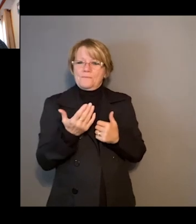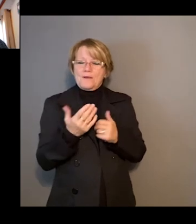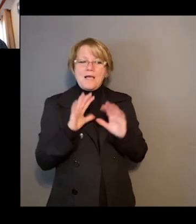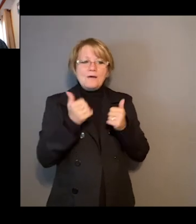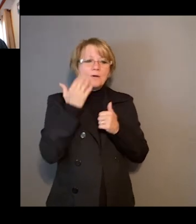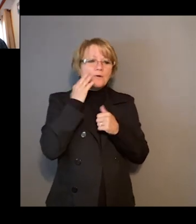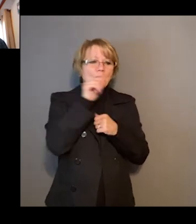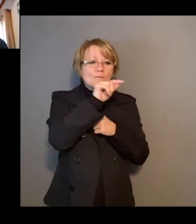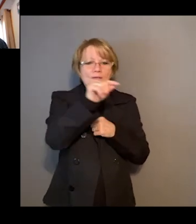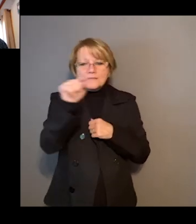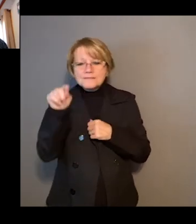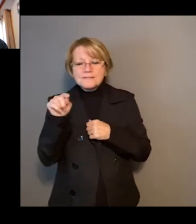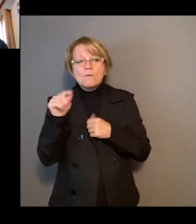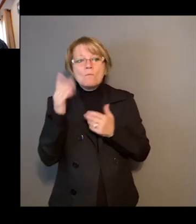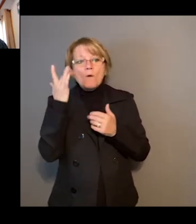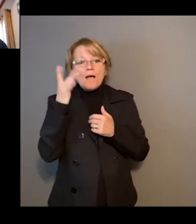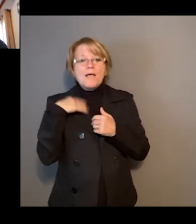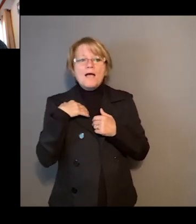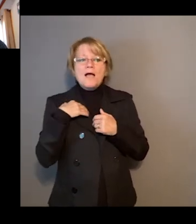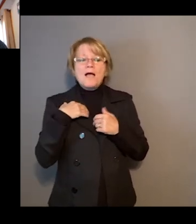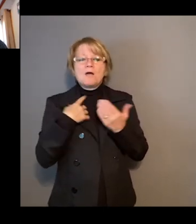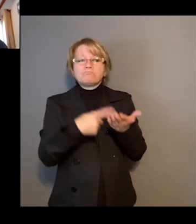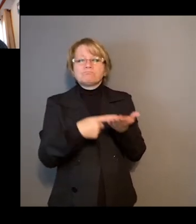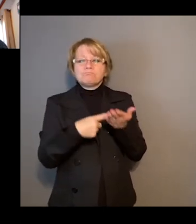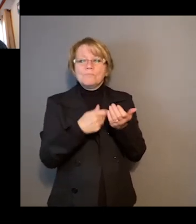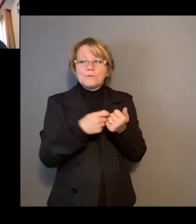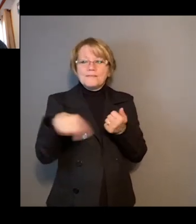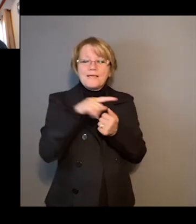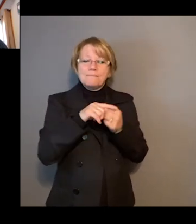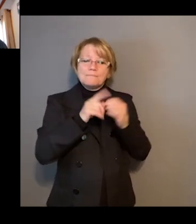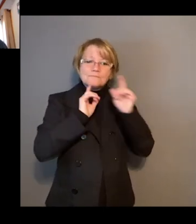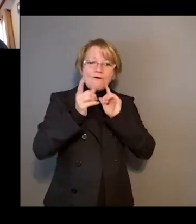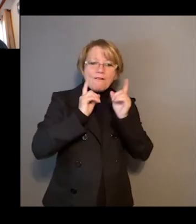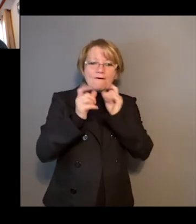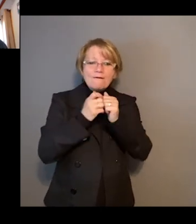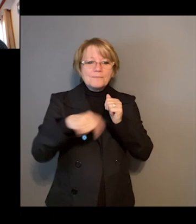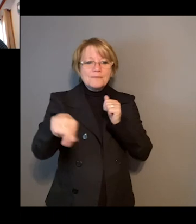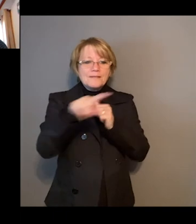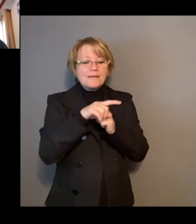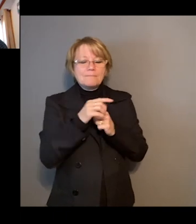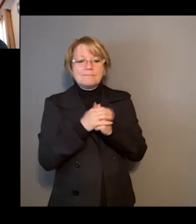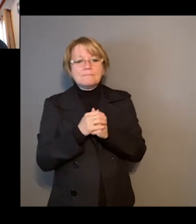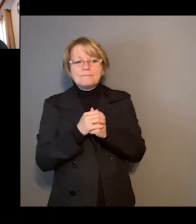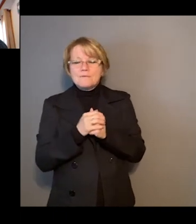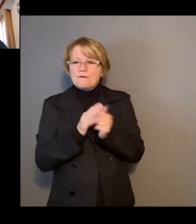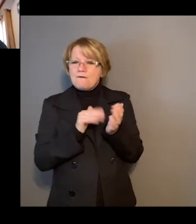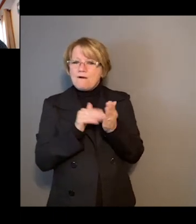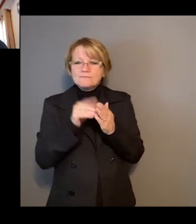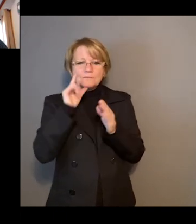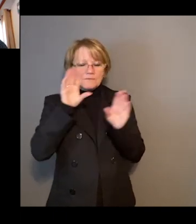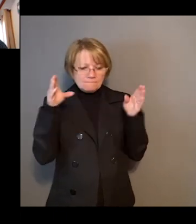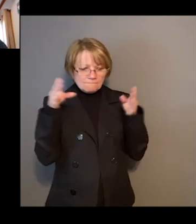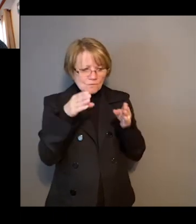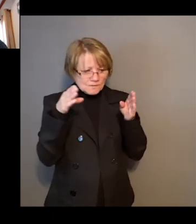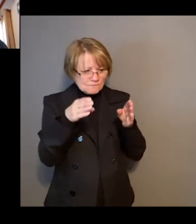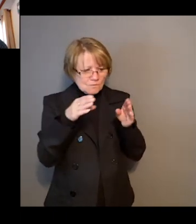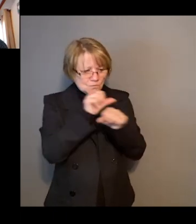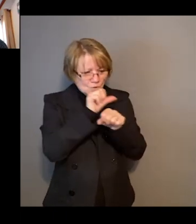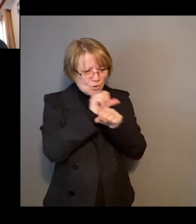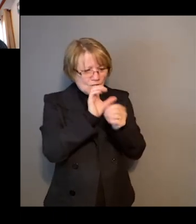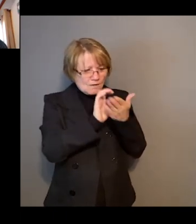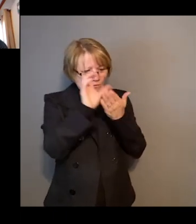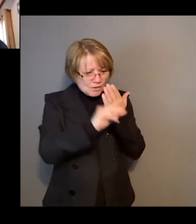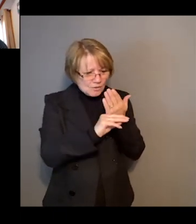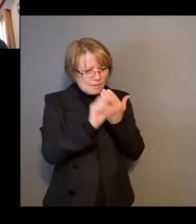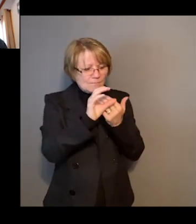with them. We're so focused on our curriculum or content that we forget to just be human with our students, right?